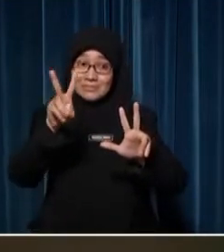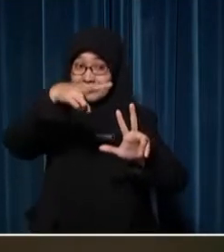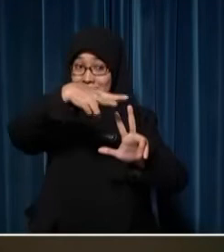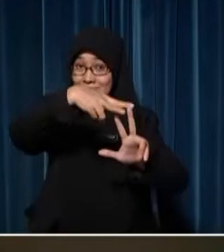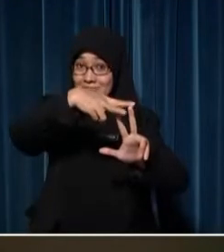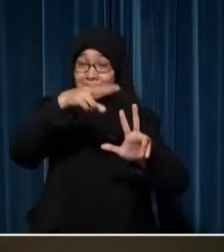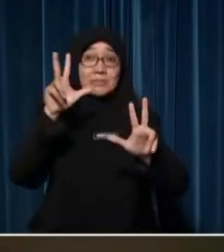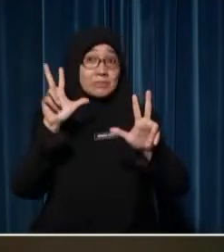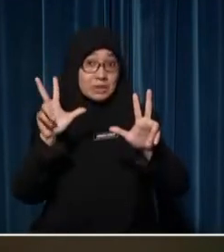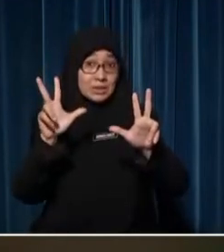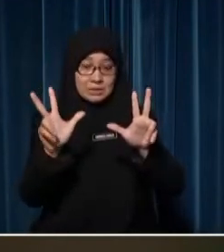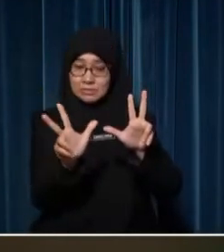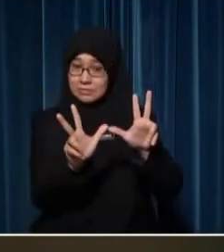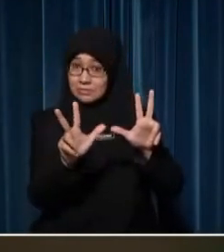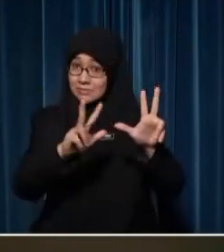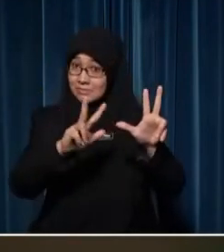3,